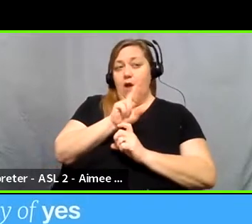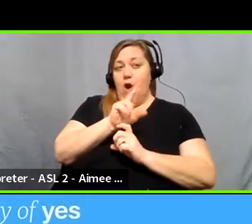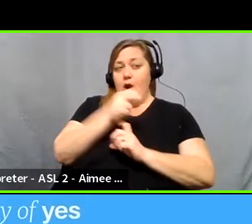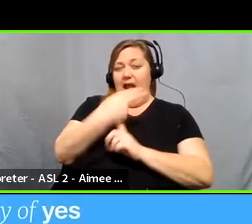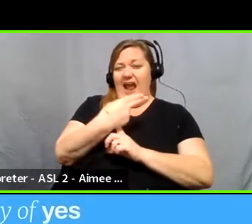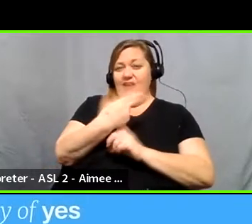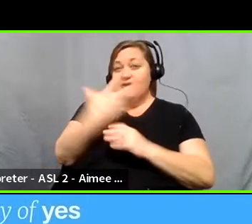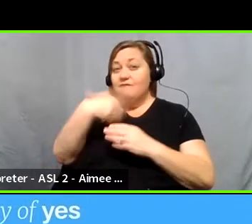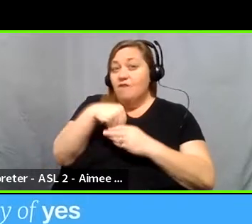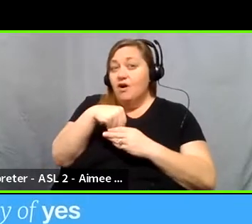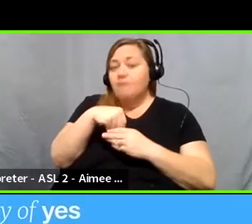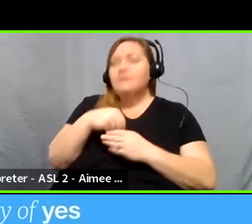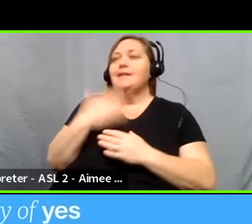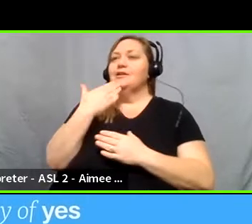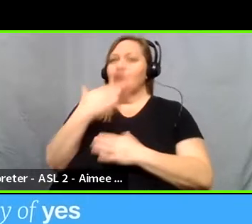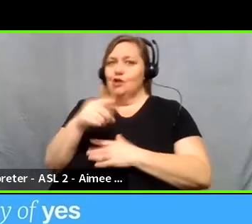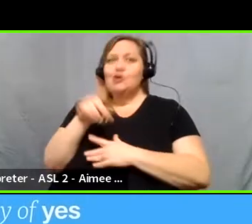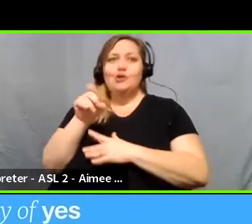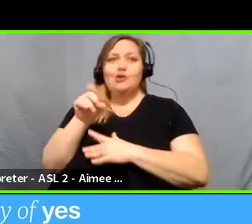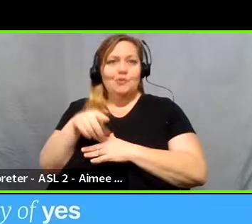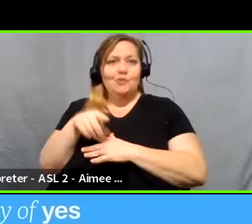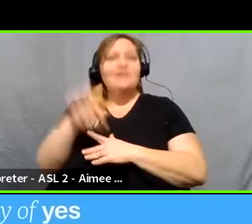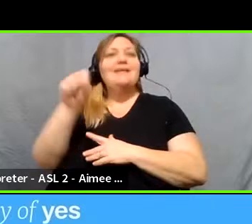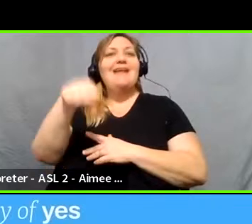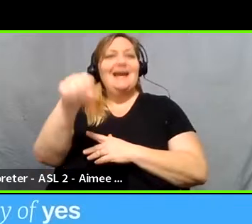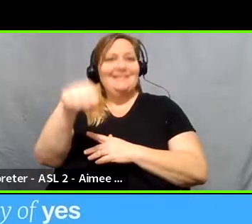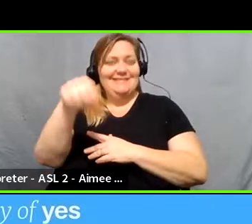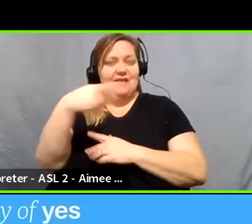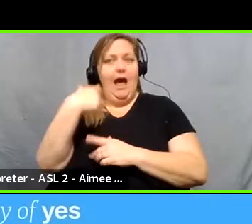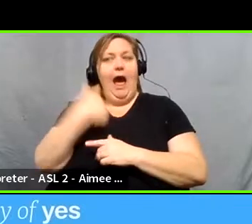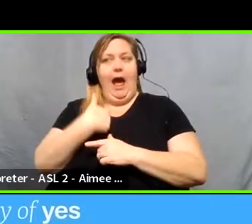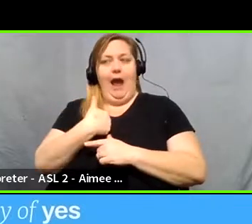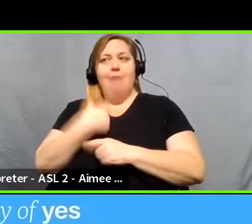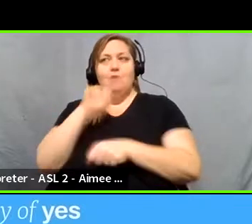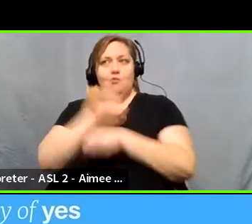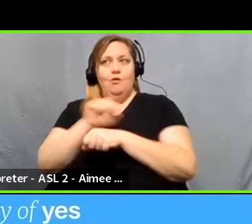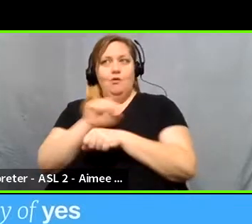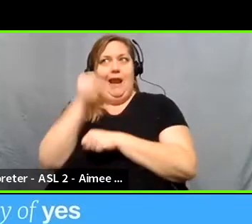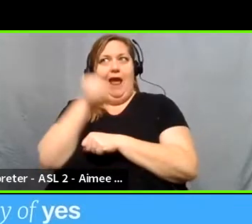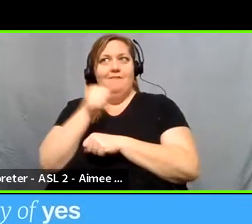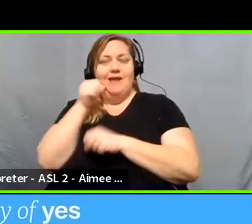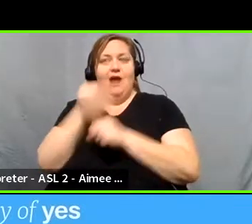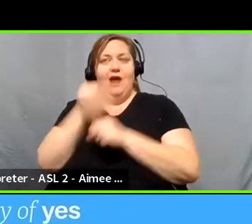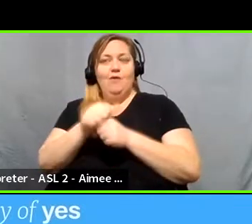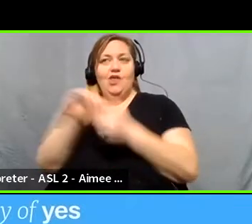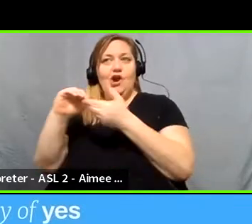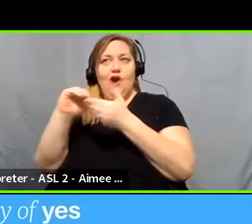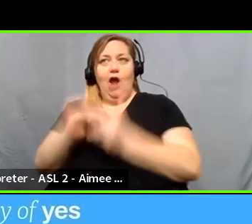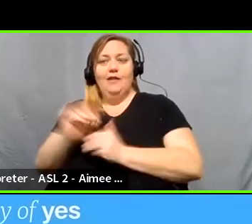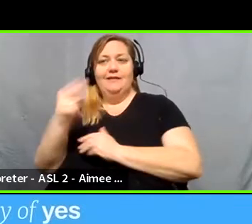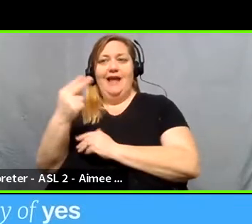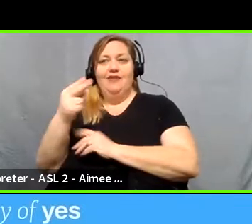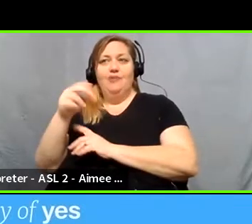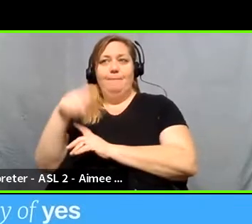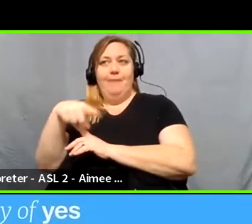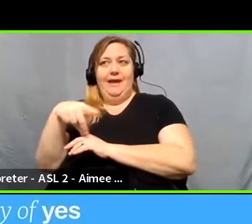That's another great question. Yes, I've been working every day with our colleagues at HPD.